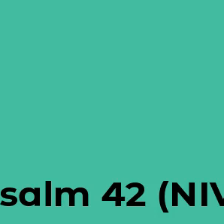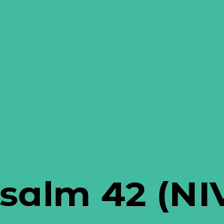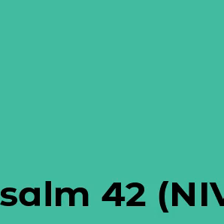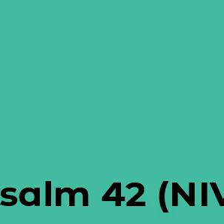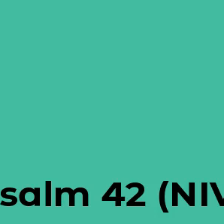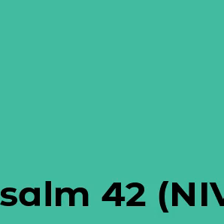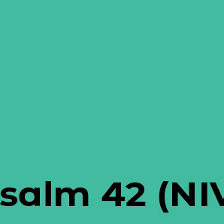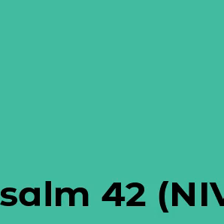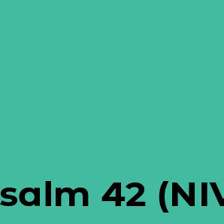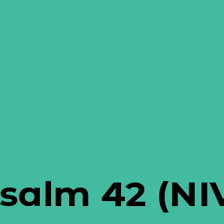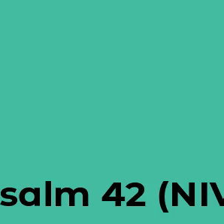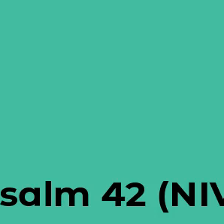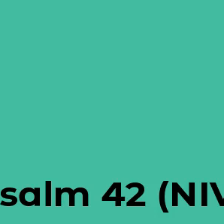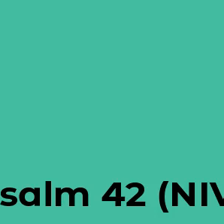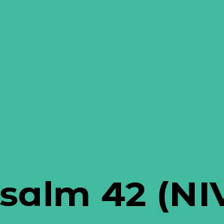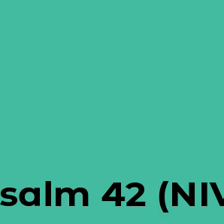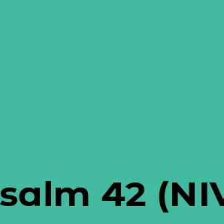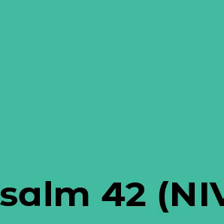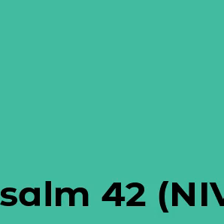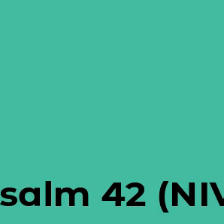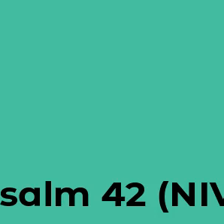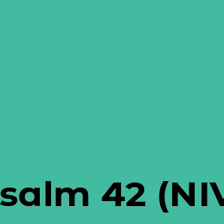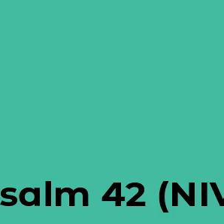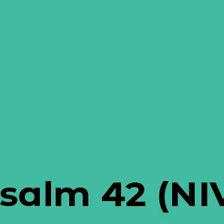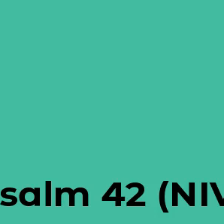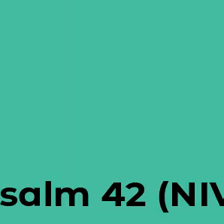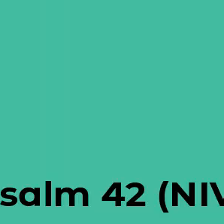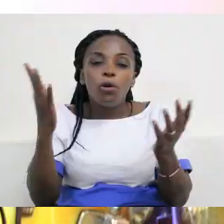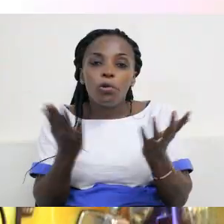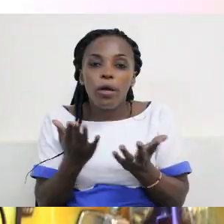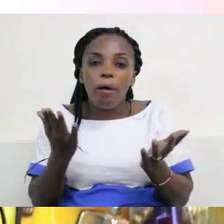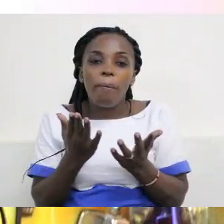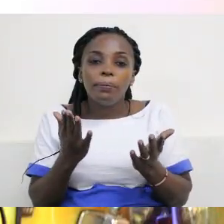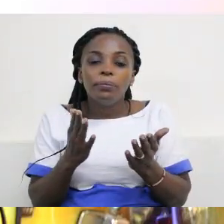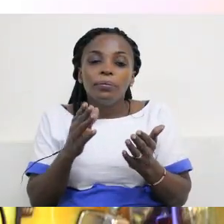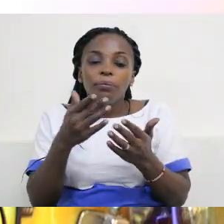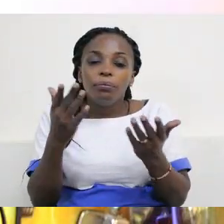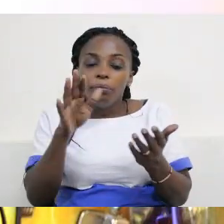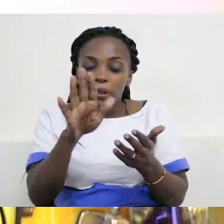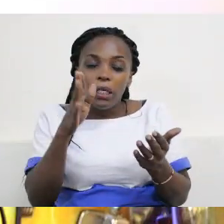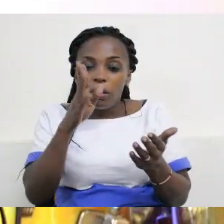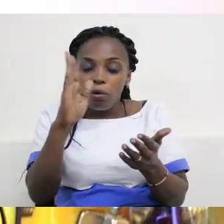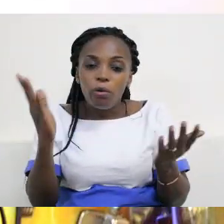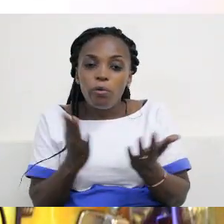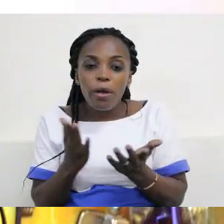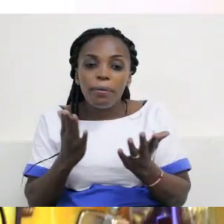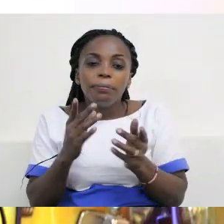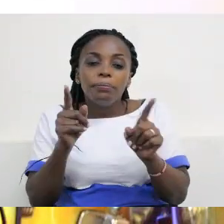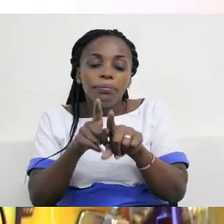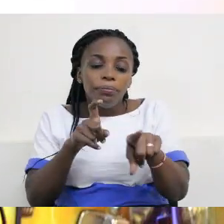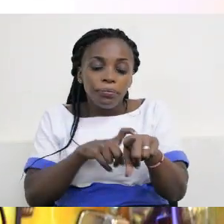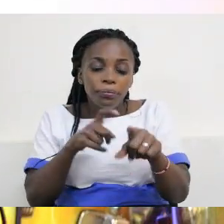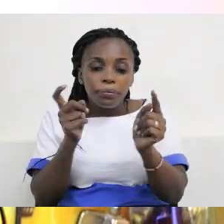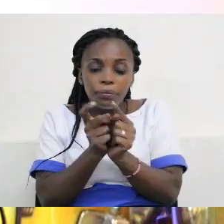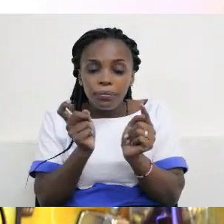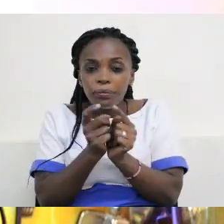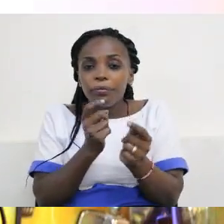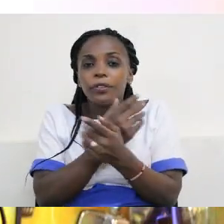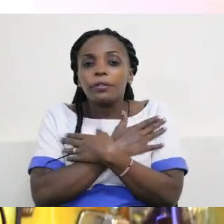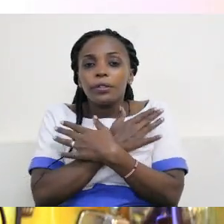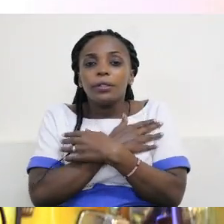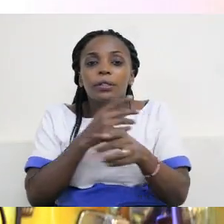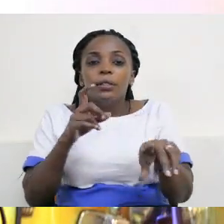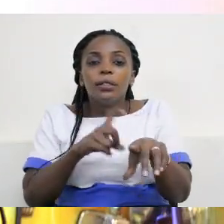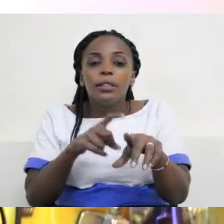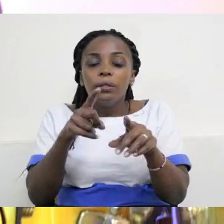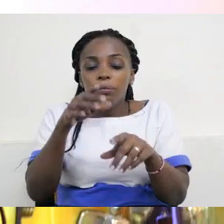to me all day long, where is your God? Where is your God? But even in that pain, dear friends, even in